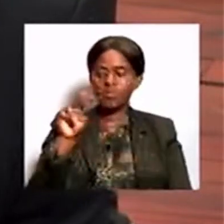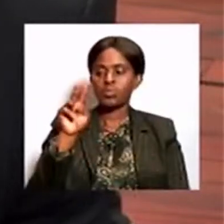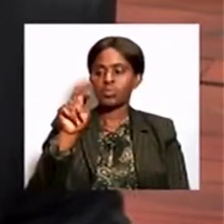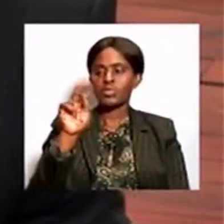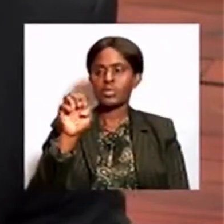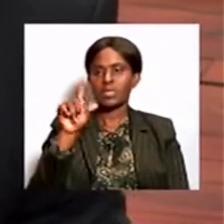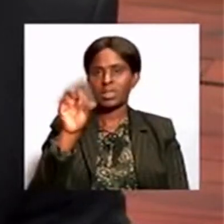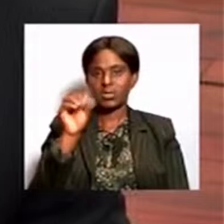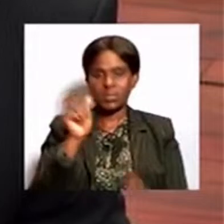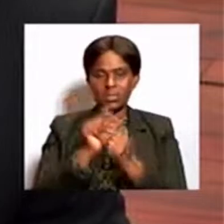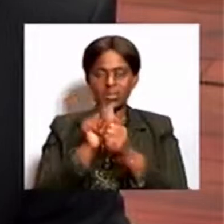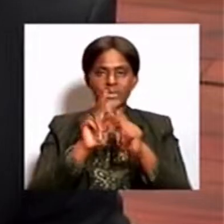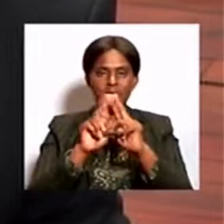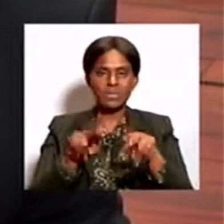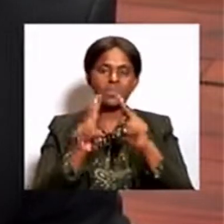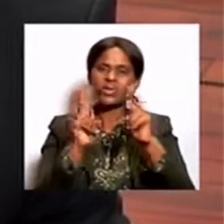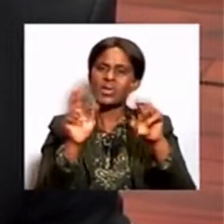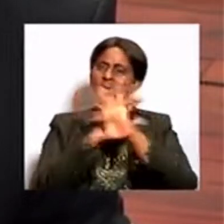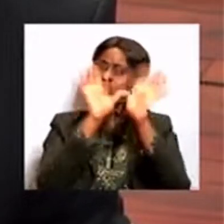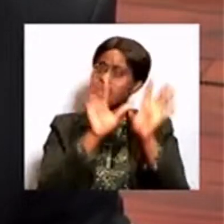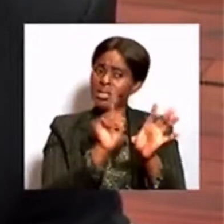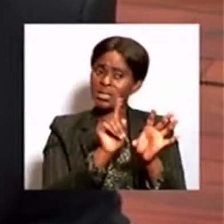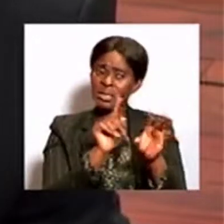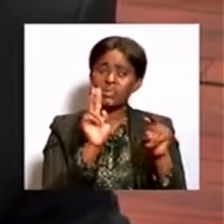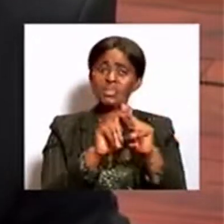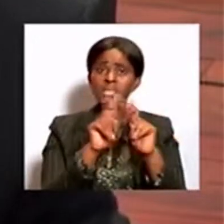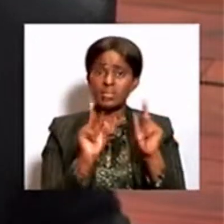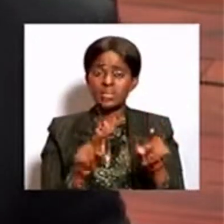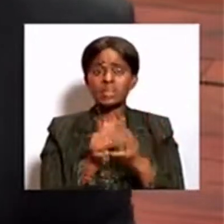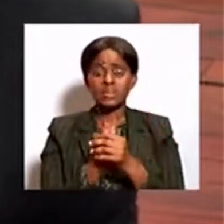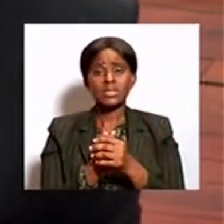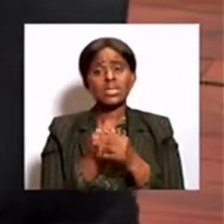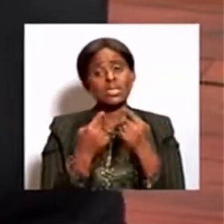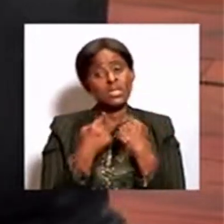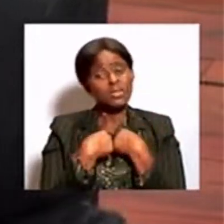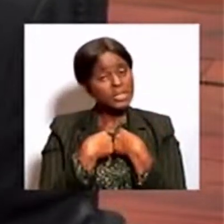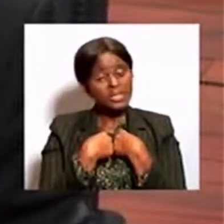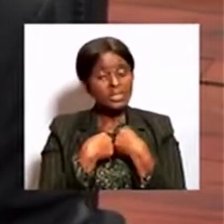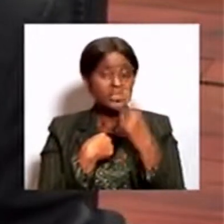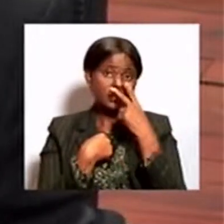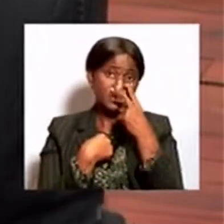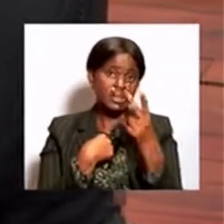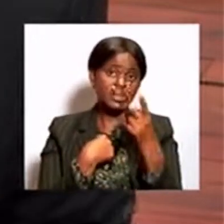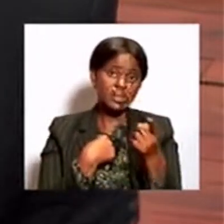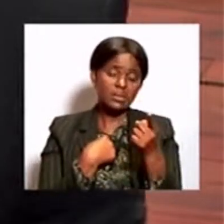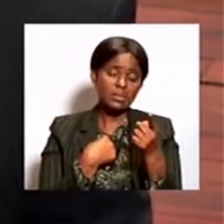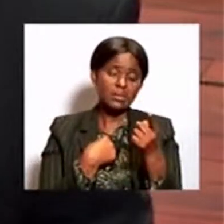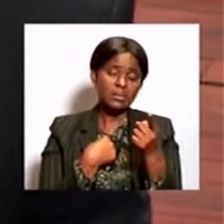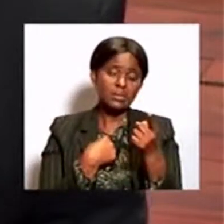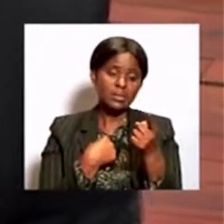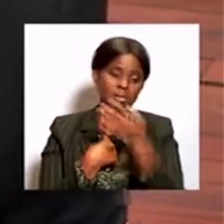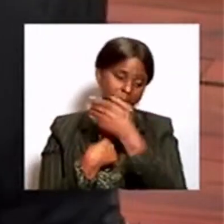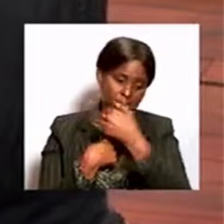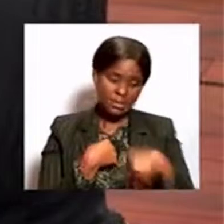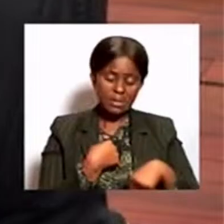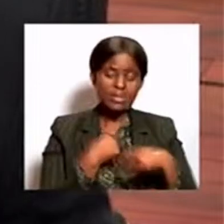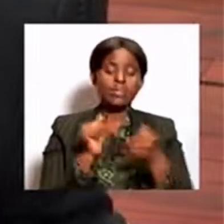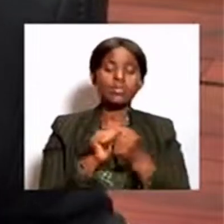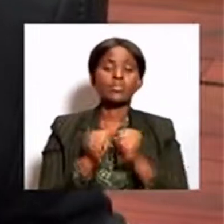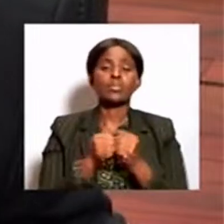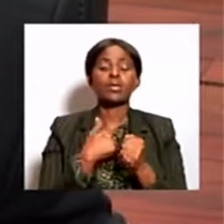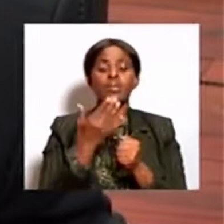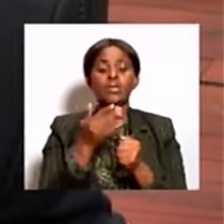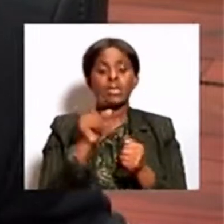chair, very clear. Chair, me, I see a serious problem.